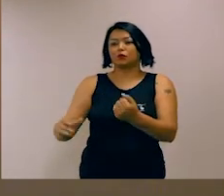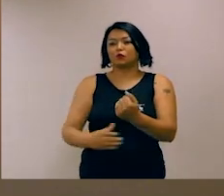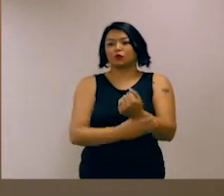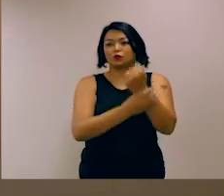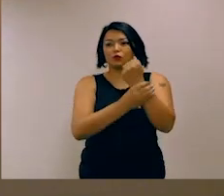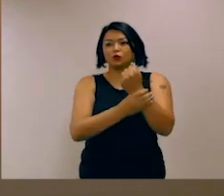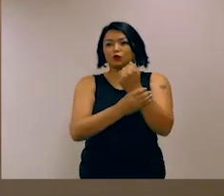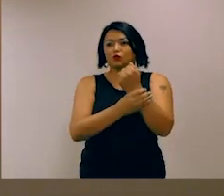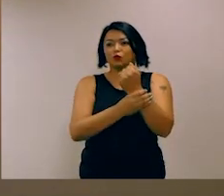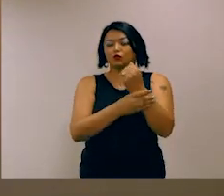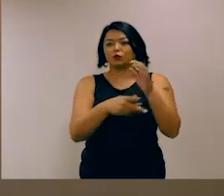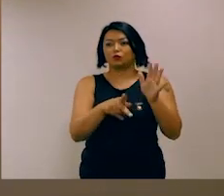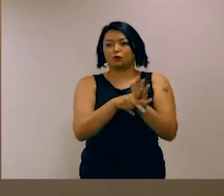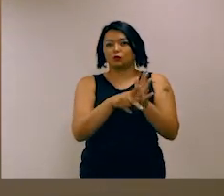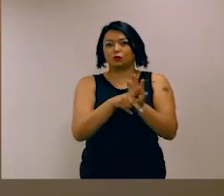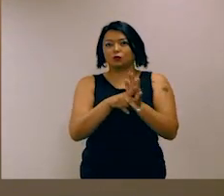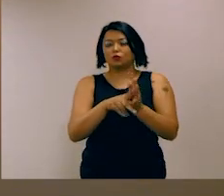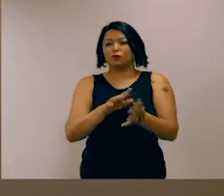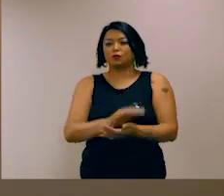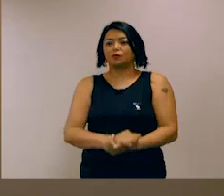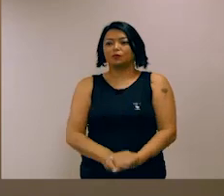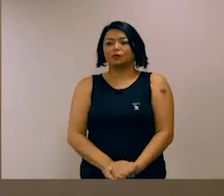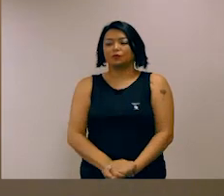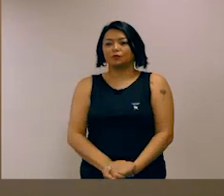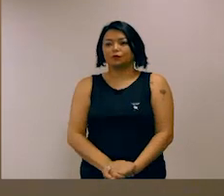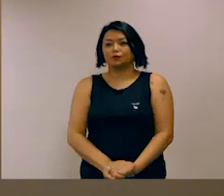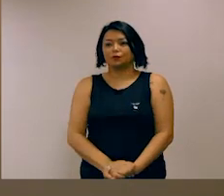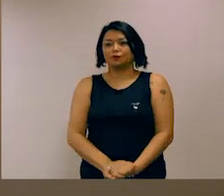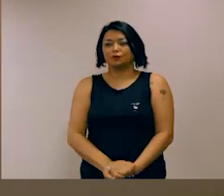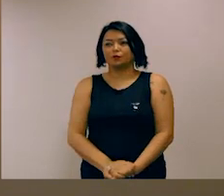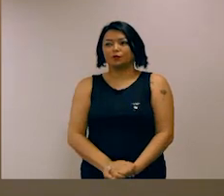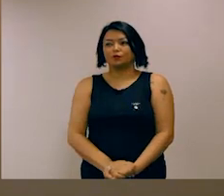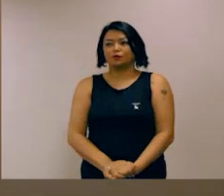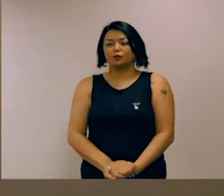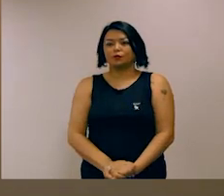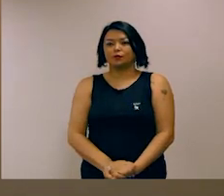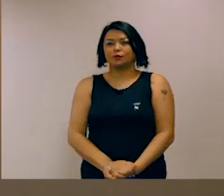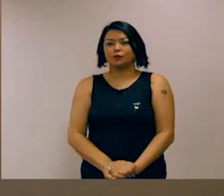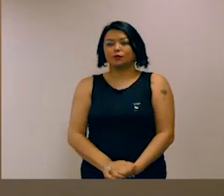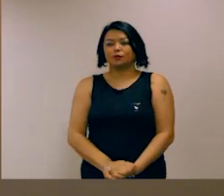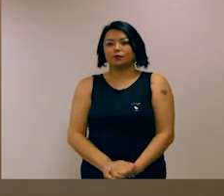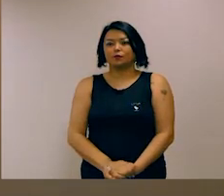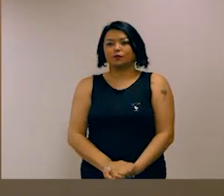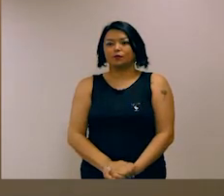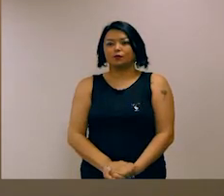The Secretary of Internal Control, Mr. Gustavo.